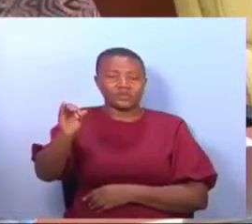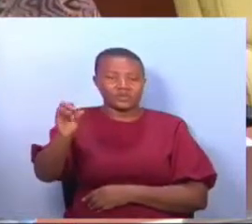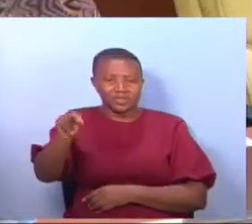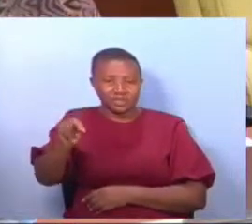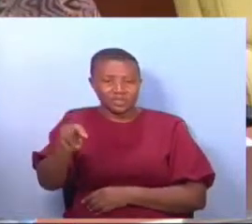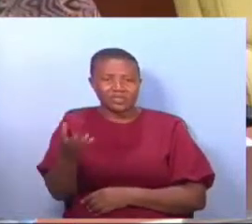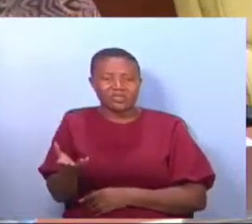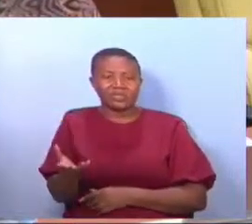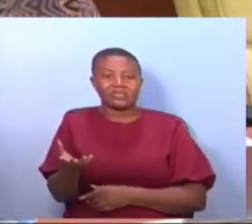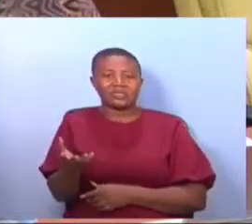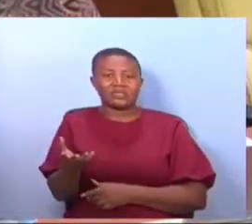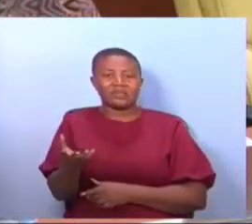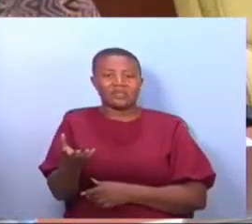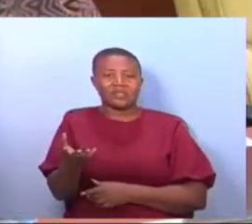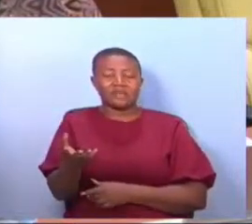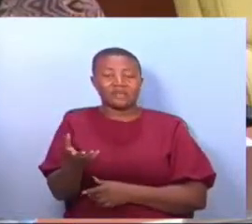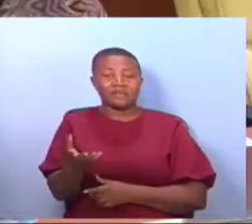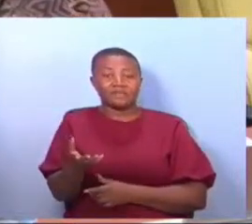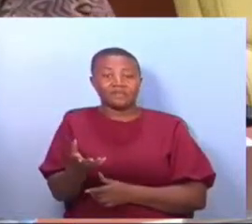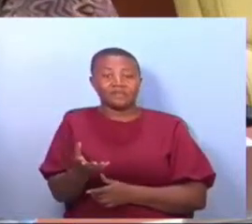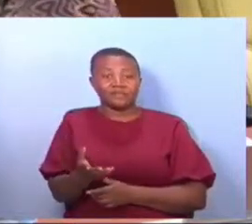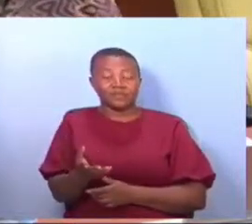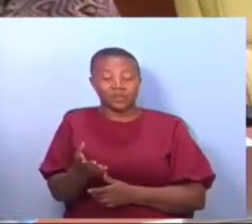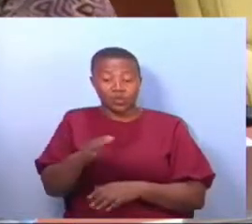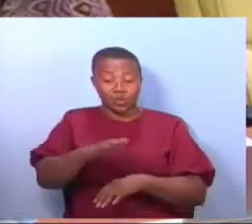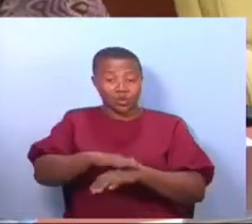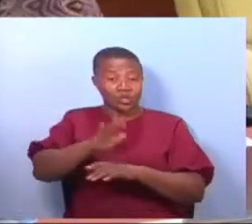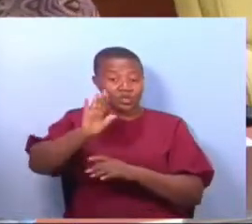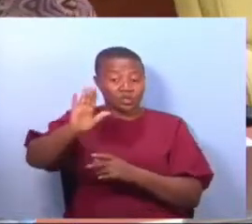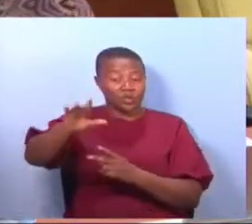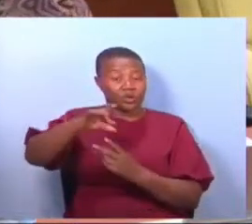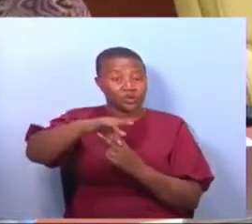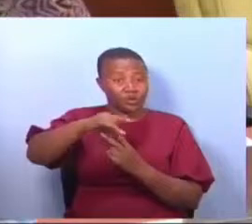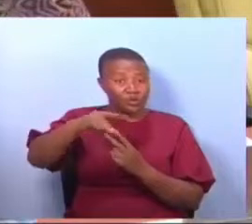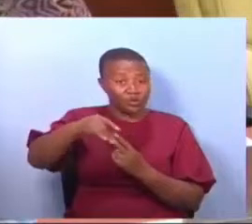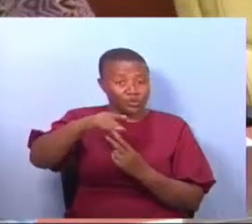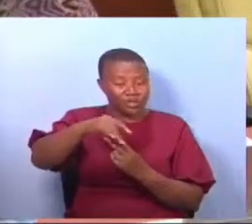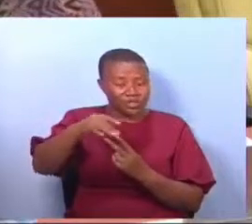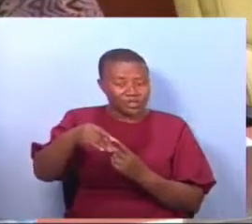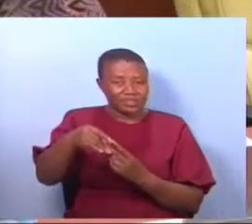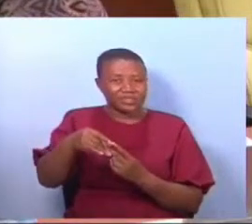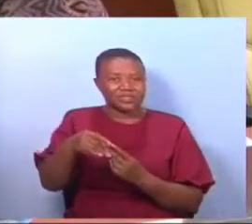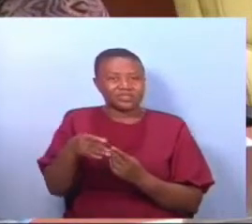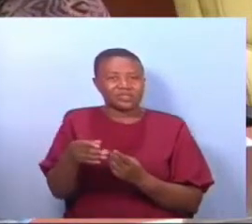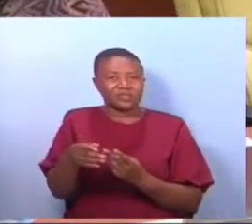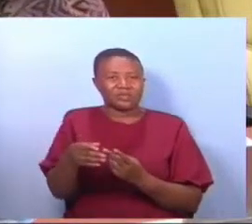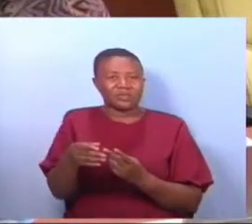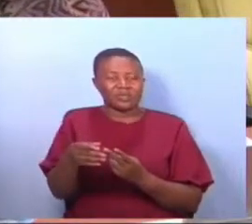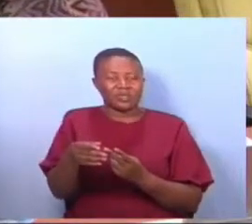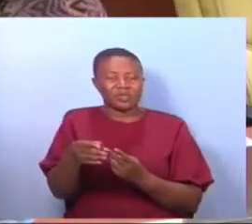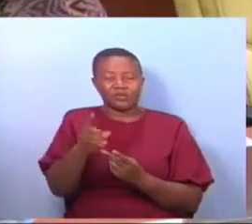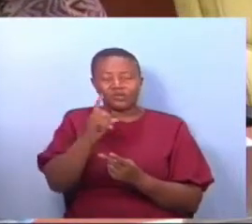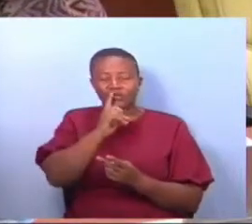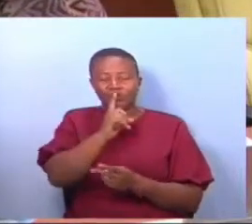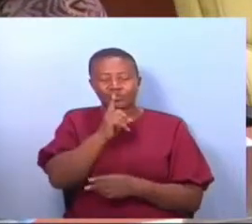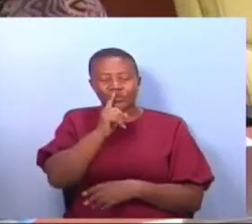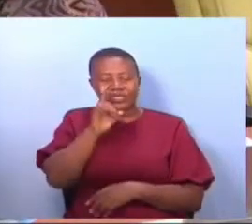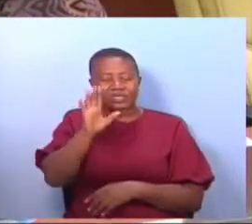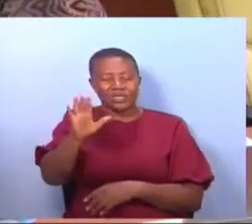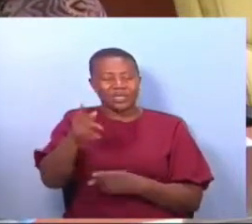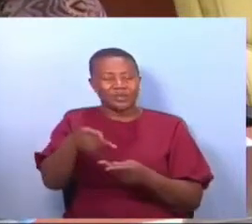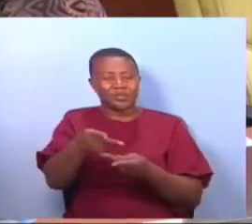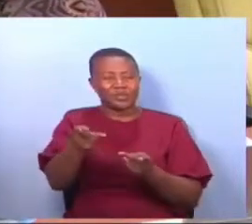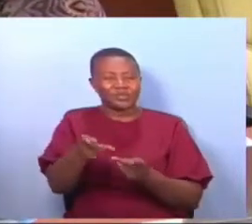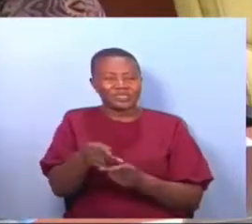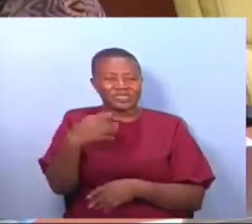on his nomination to that enviable position as